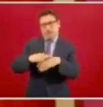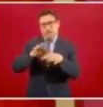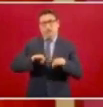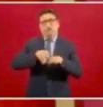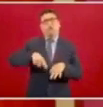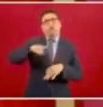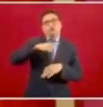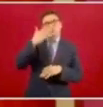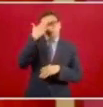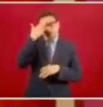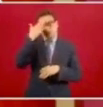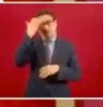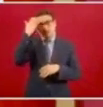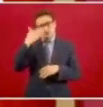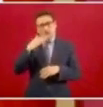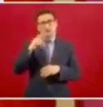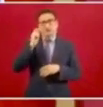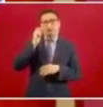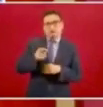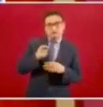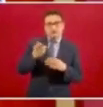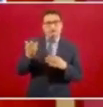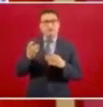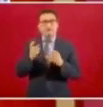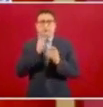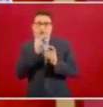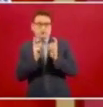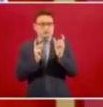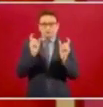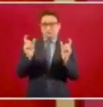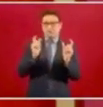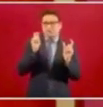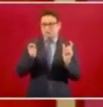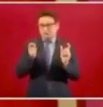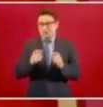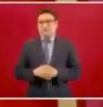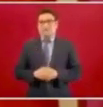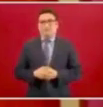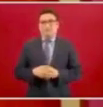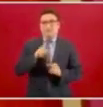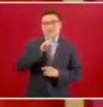term, but I think it is important to explain the difference.